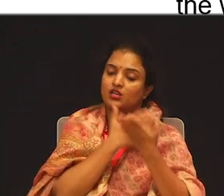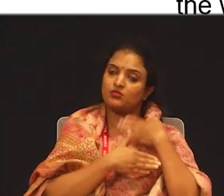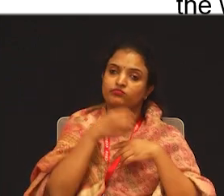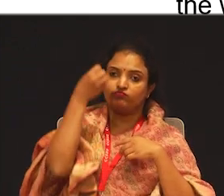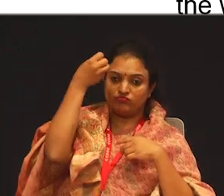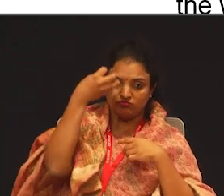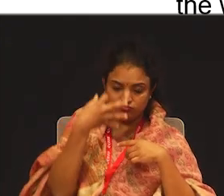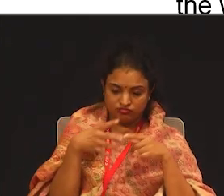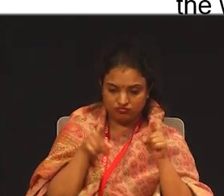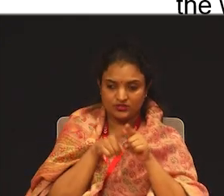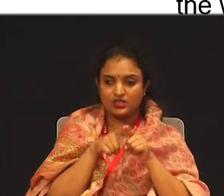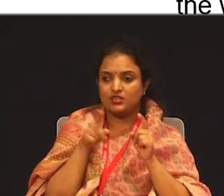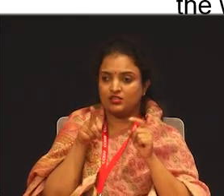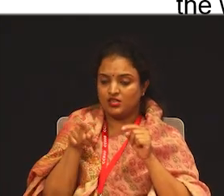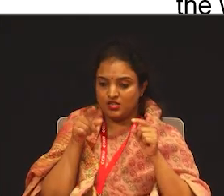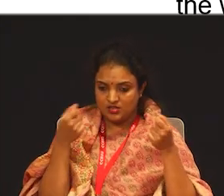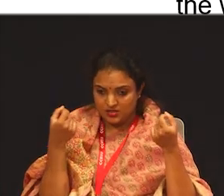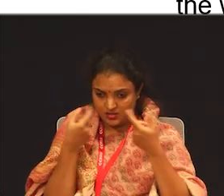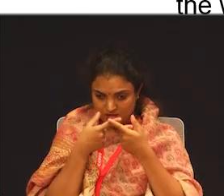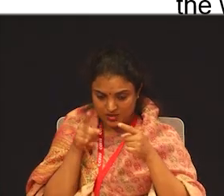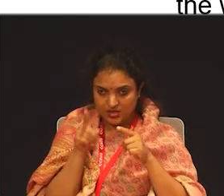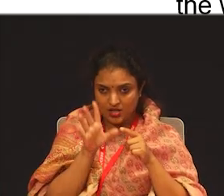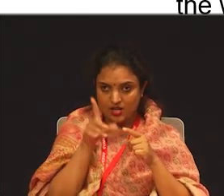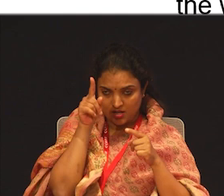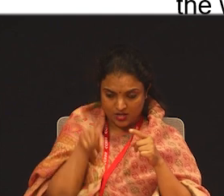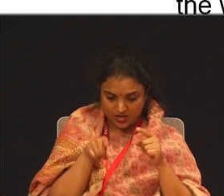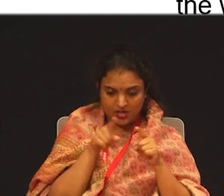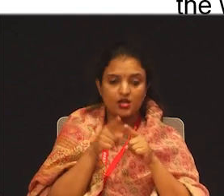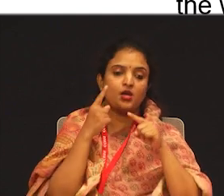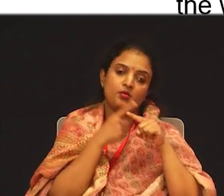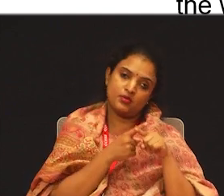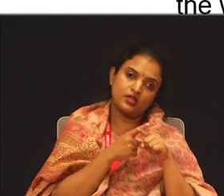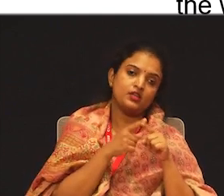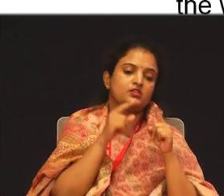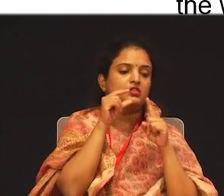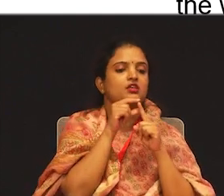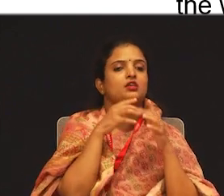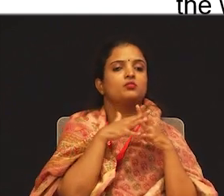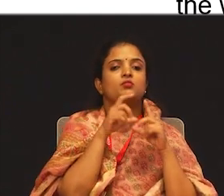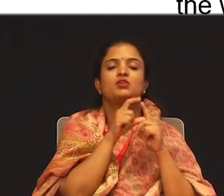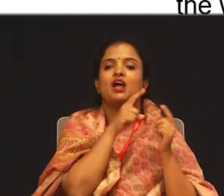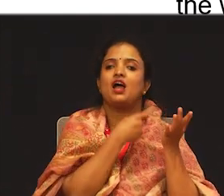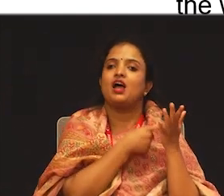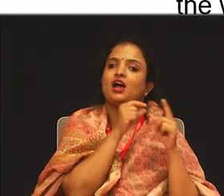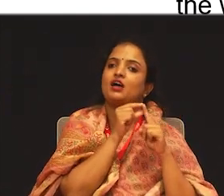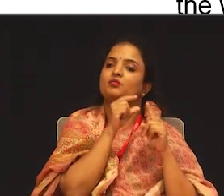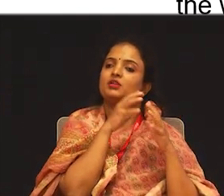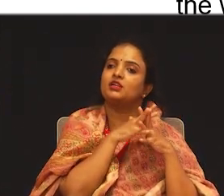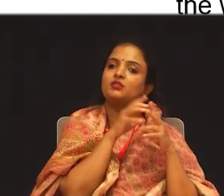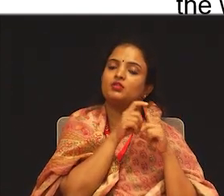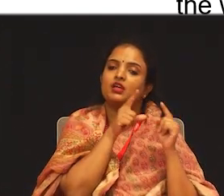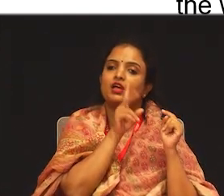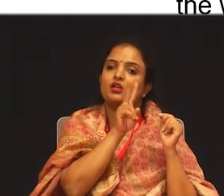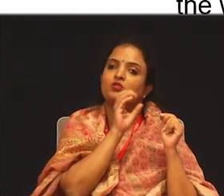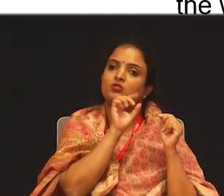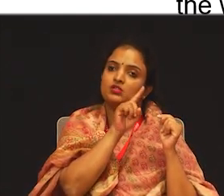disability conditions recognized in RPWD Act 2016. So if I'll ask you